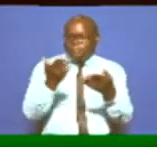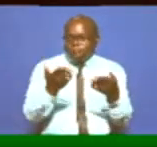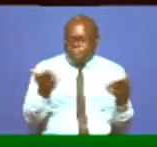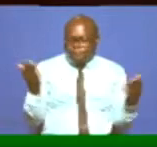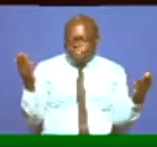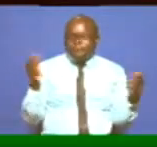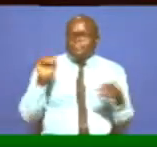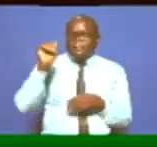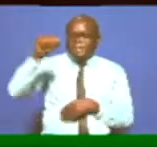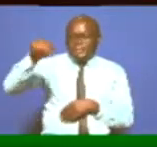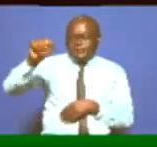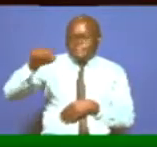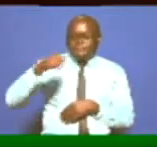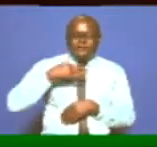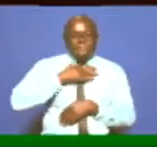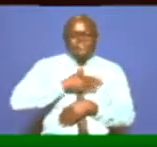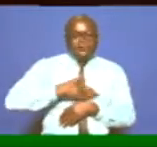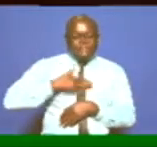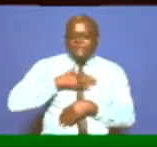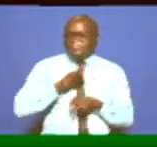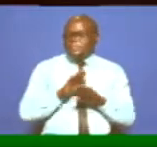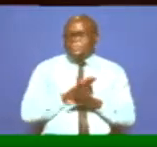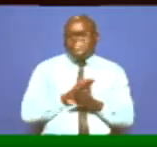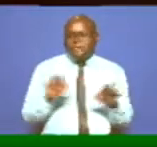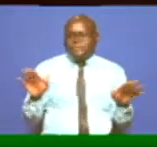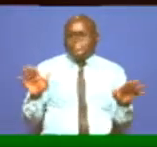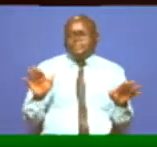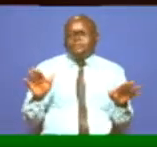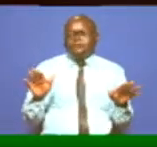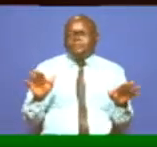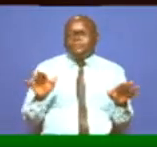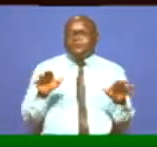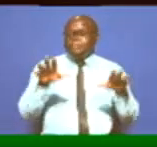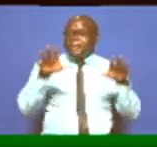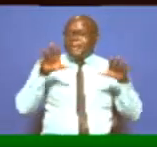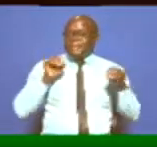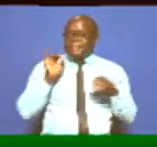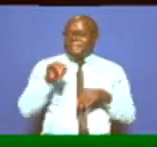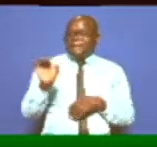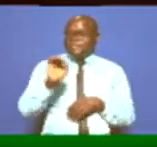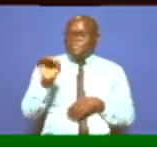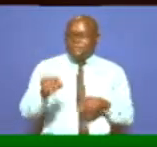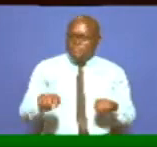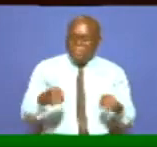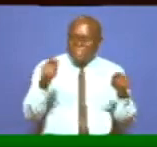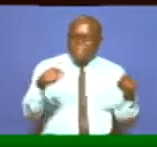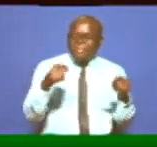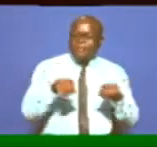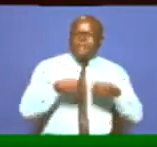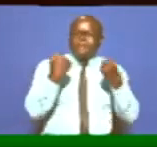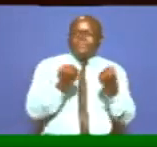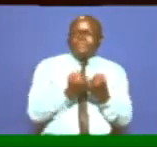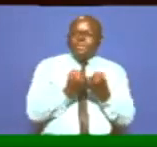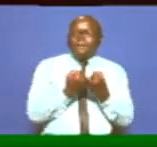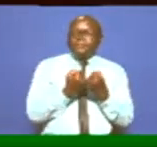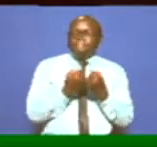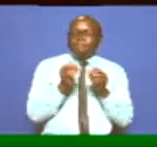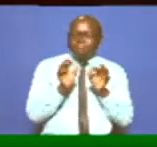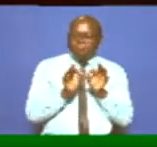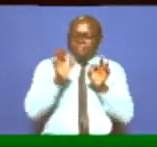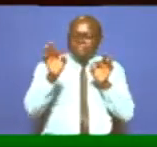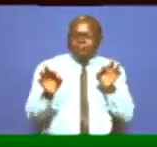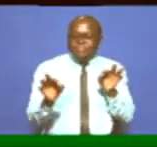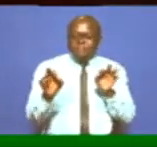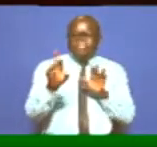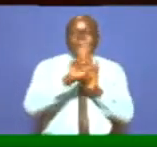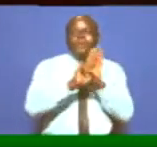yeah, please, don't, I will not allow you to violate social distancing rules